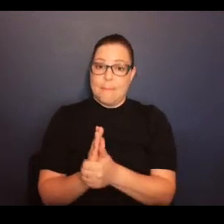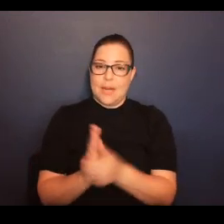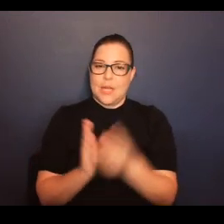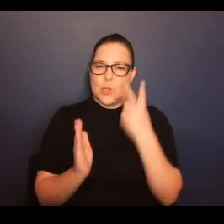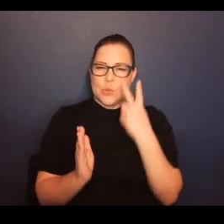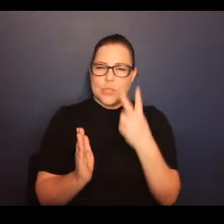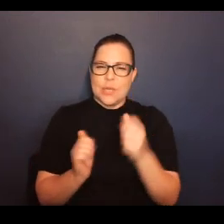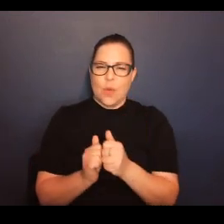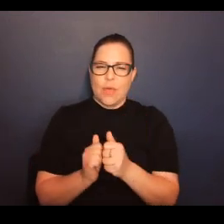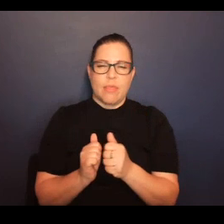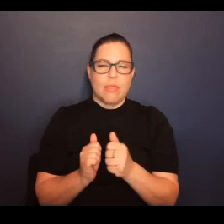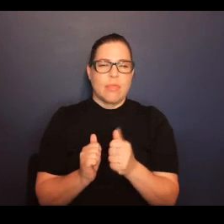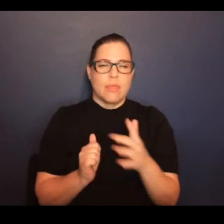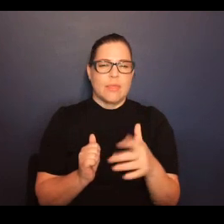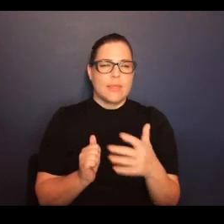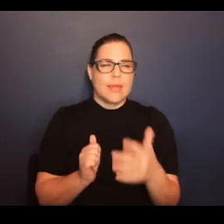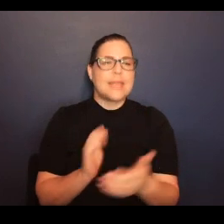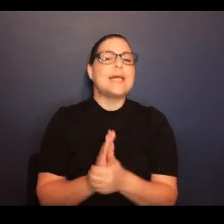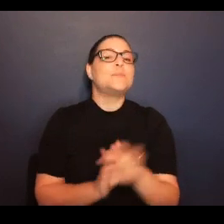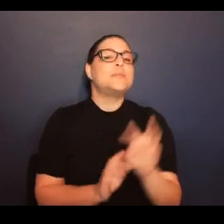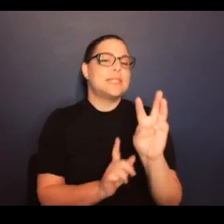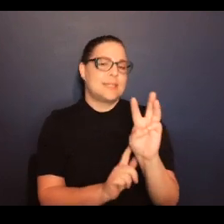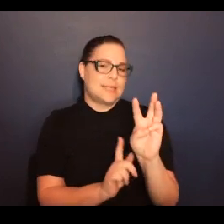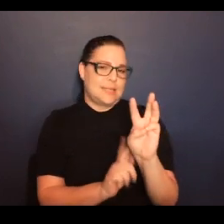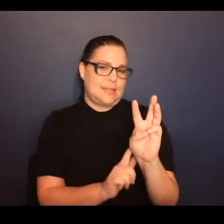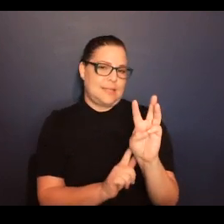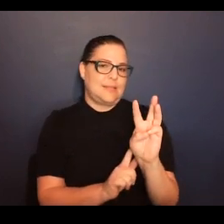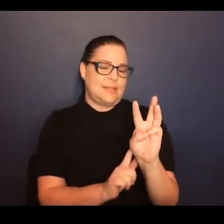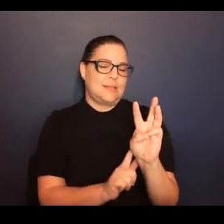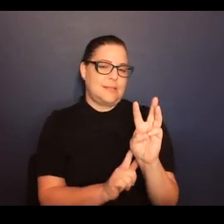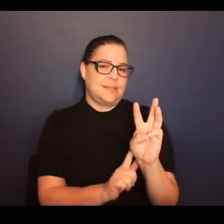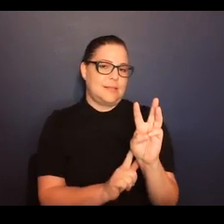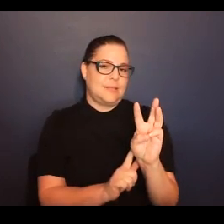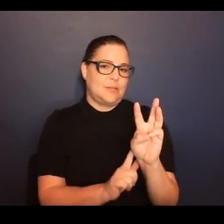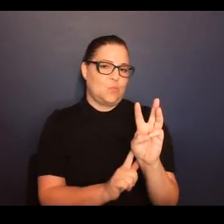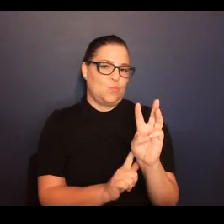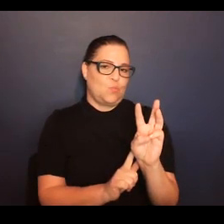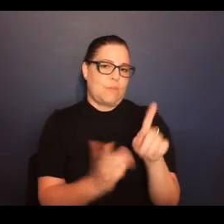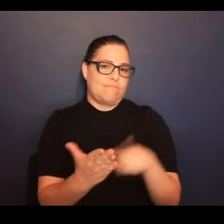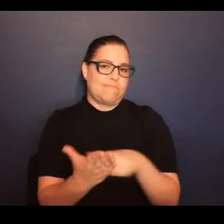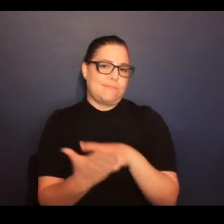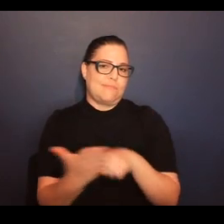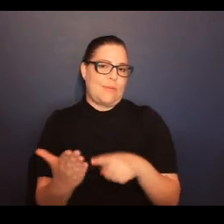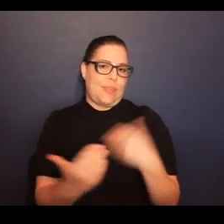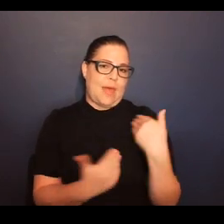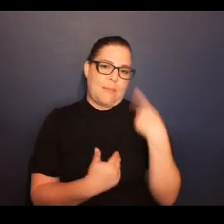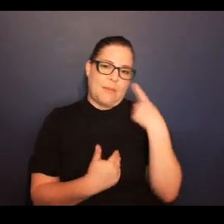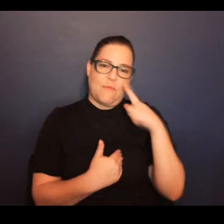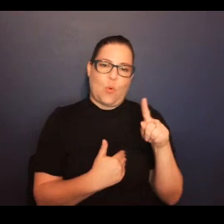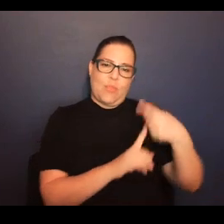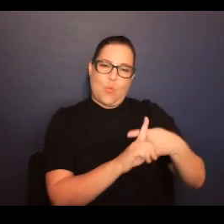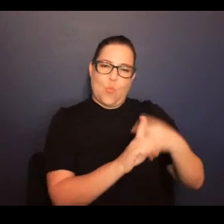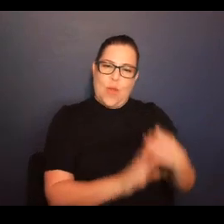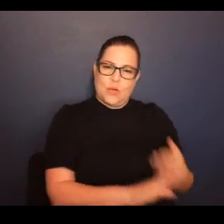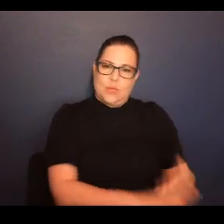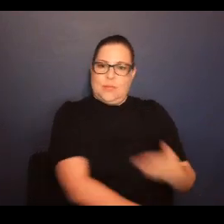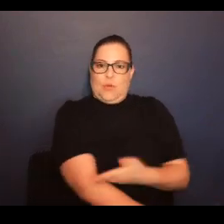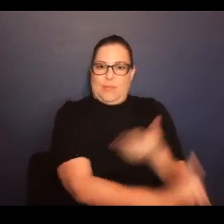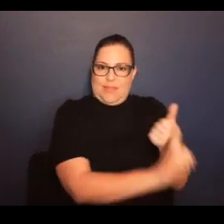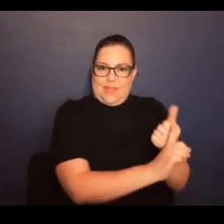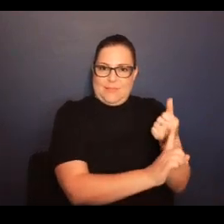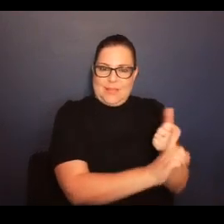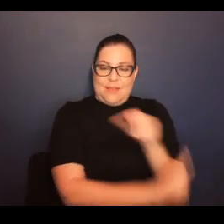or attachment six, would strike out the obligation for that tenant improvement. Therefore, Centennial is